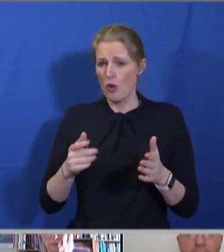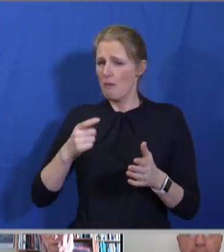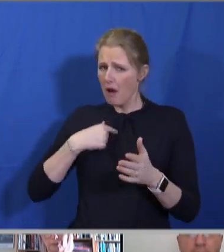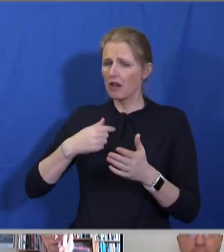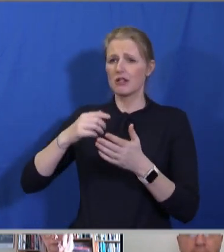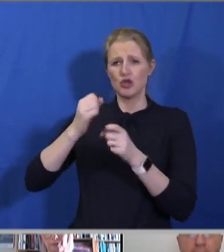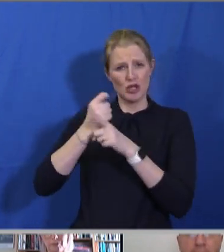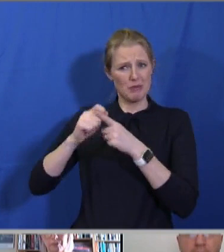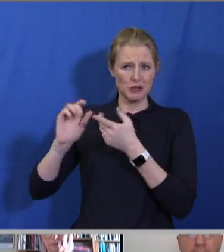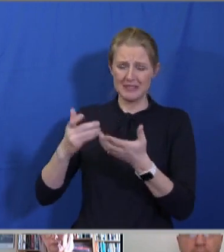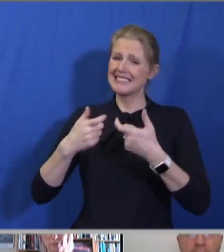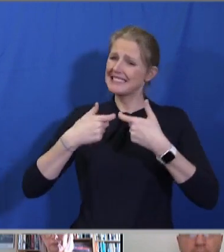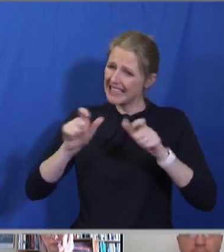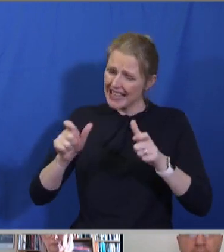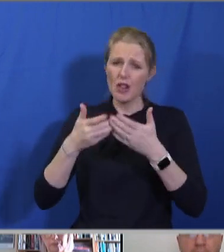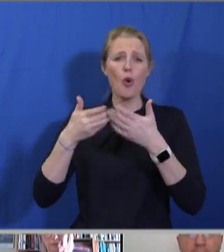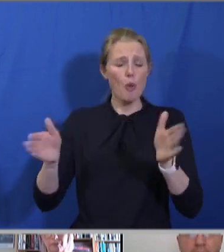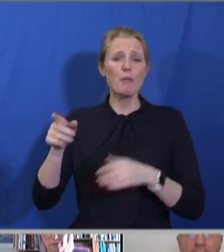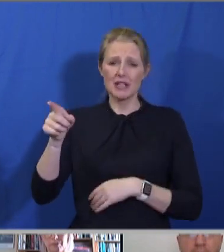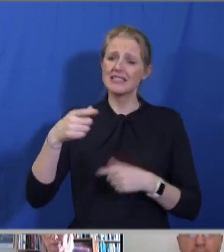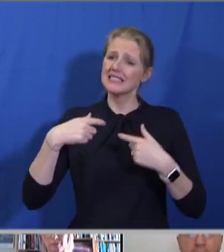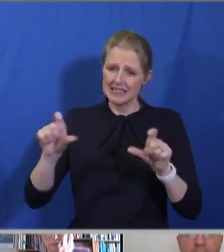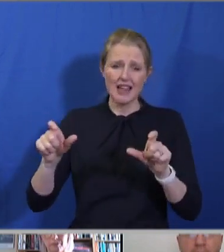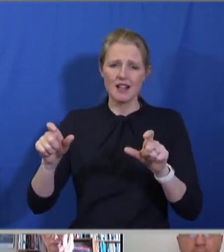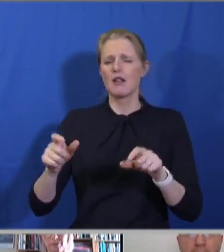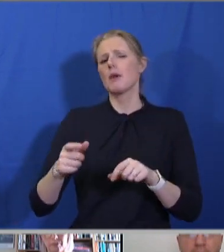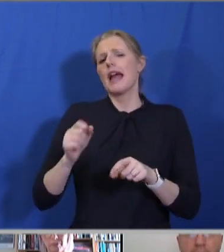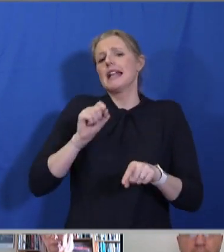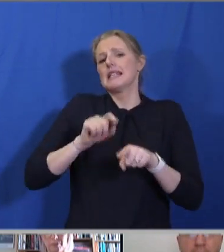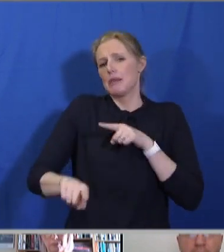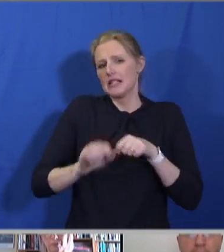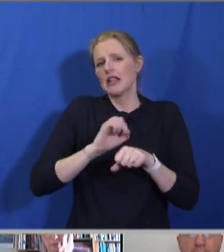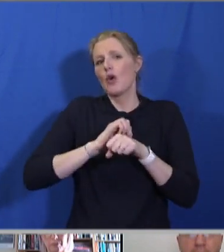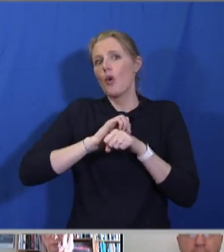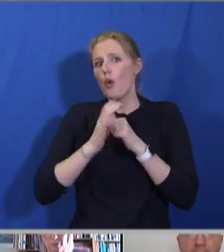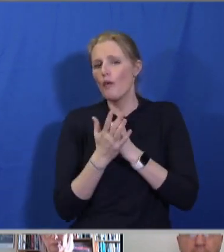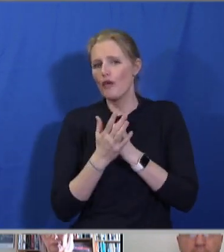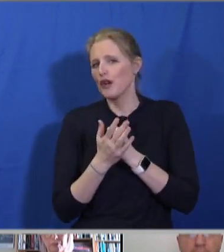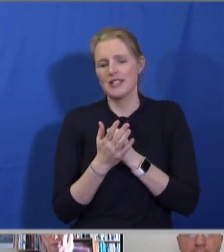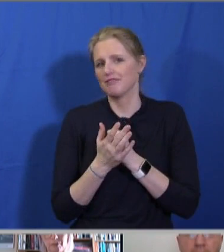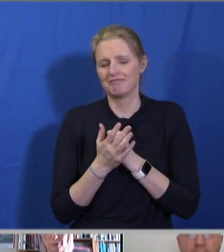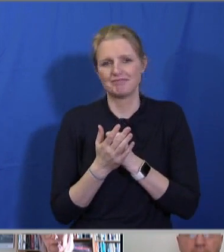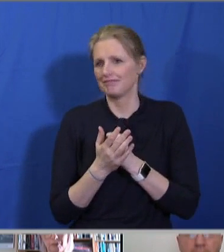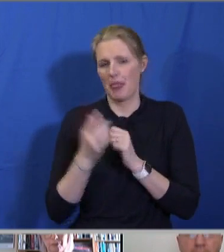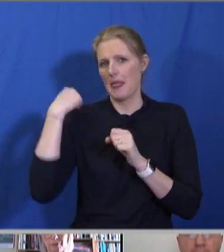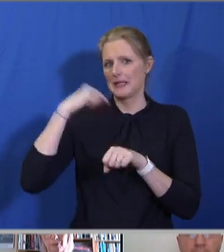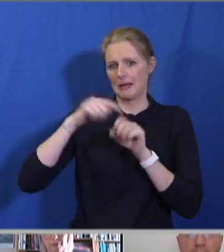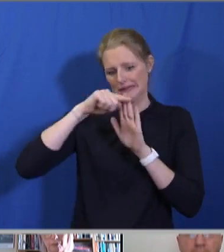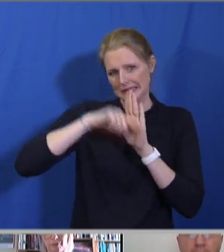people in a time when there was a limitation on the physical number of people who could come into practice due to IPC